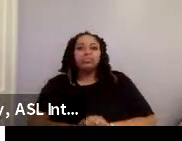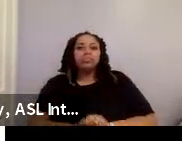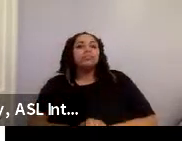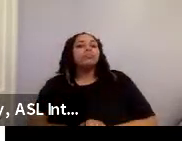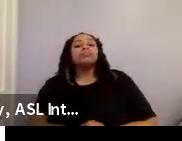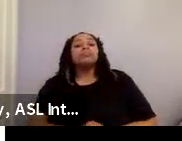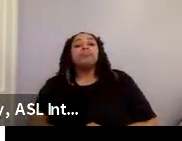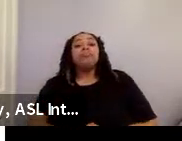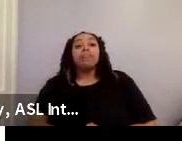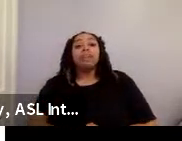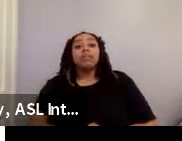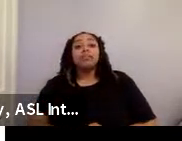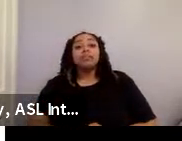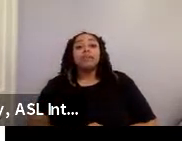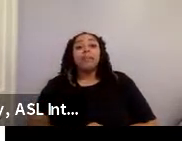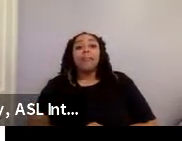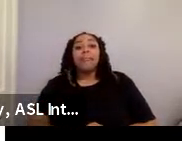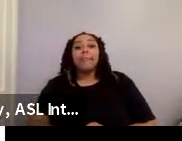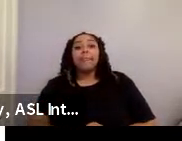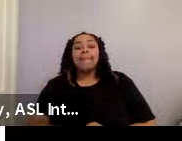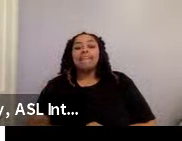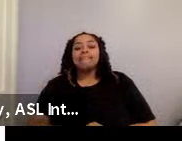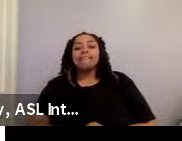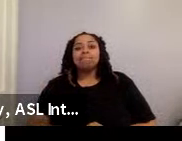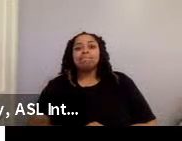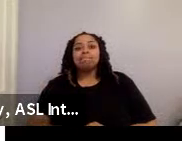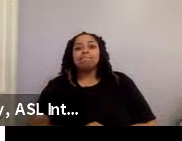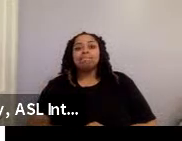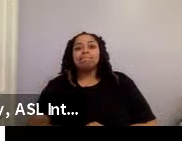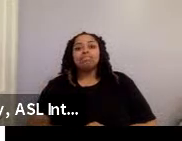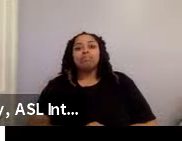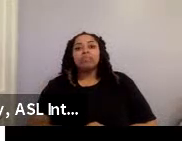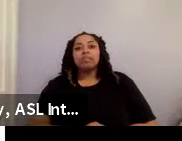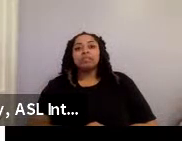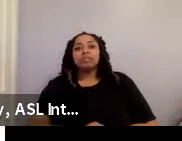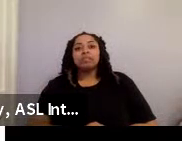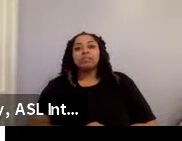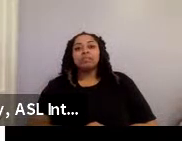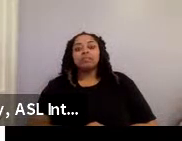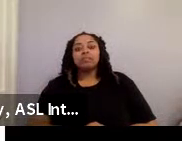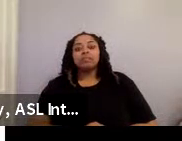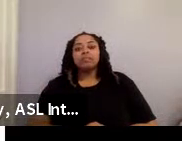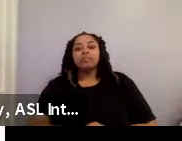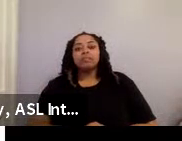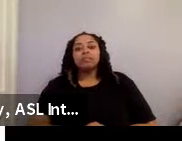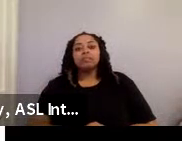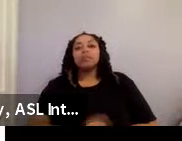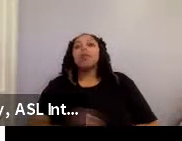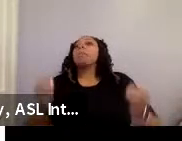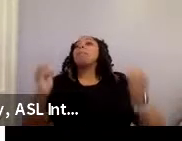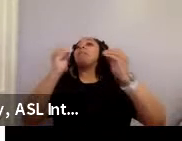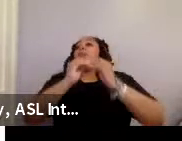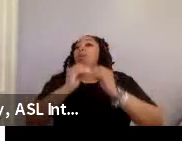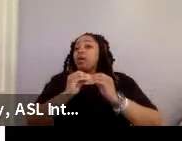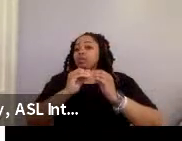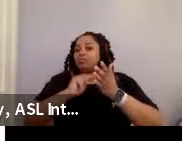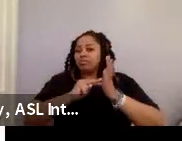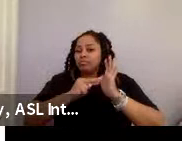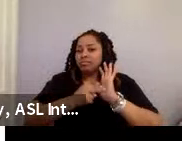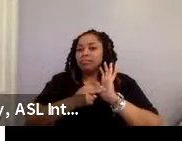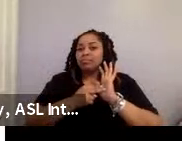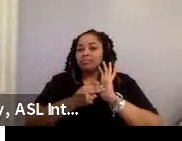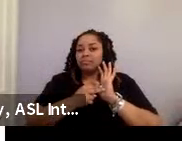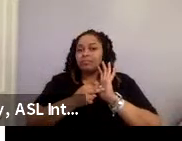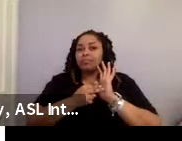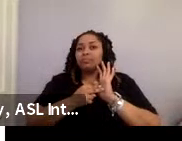keys and tactily discernible keys. So next slide, further definitions. Operable parts